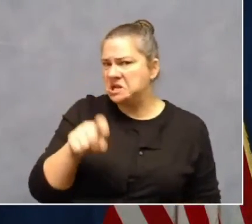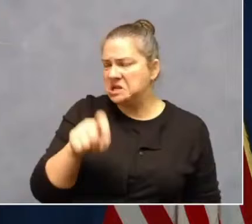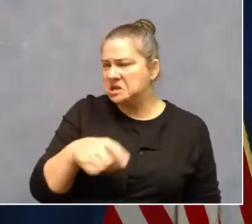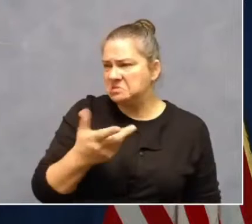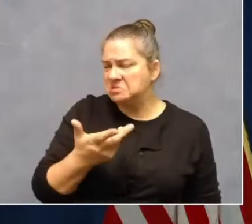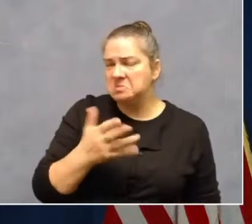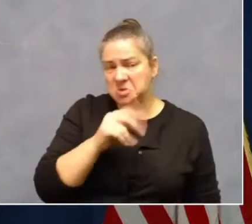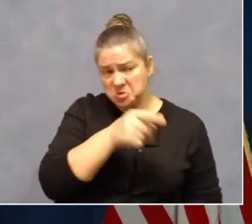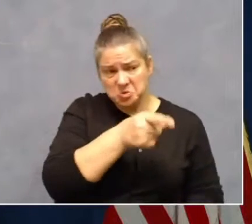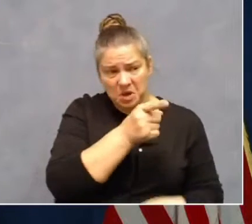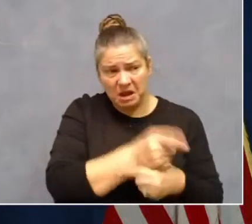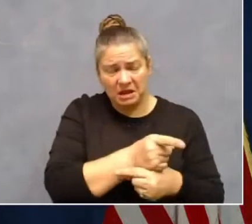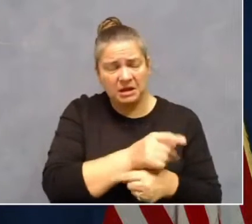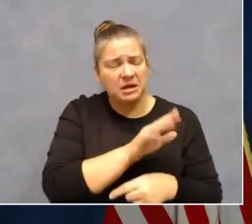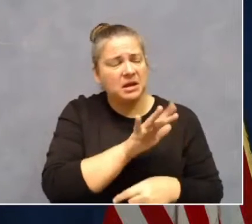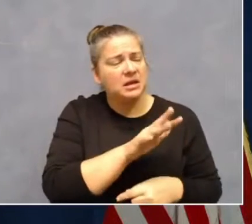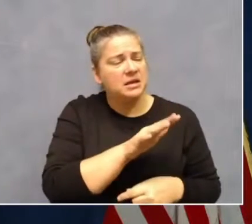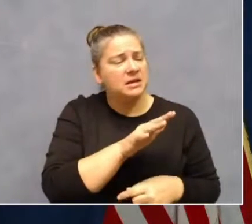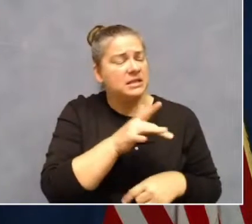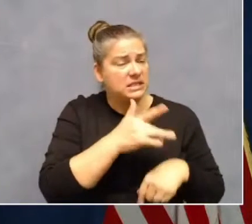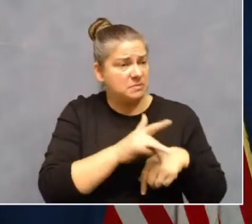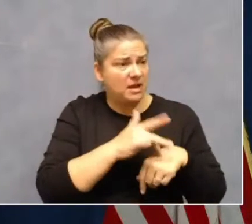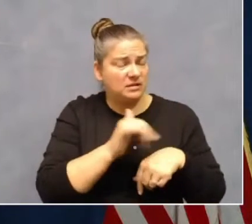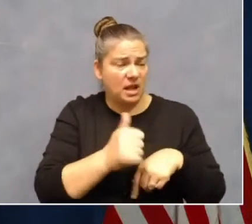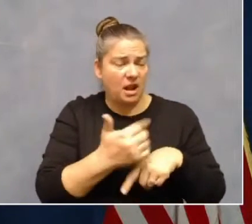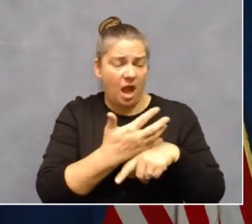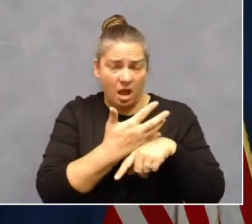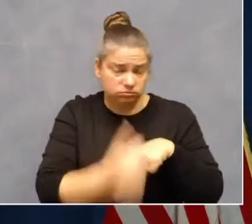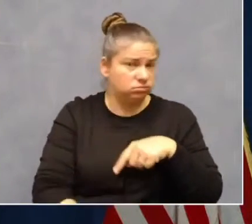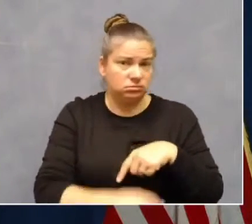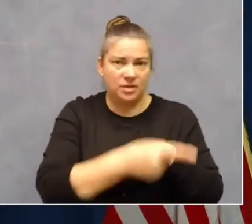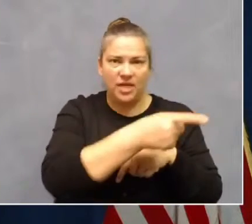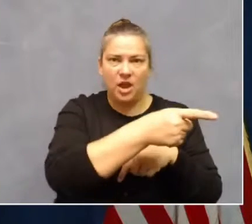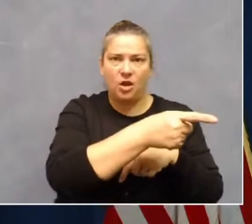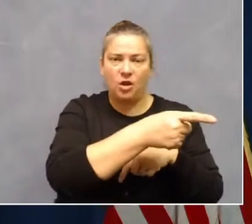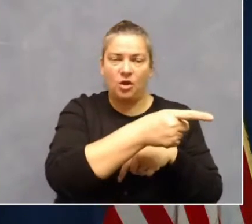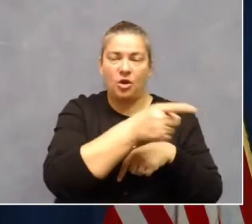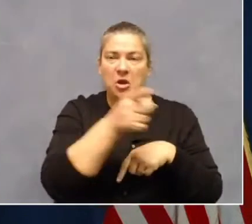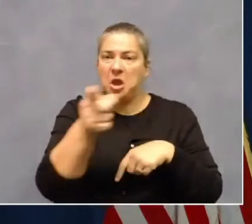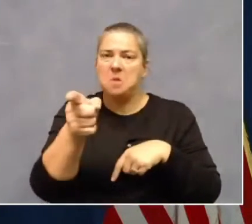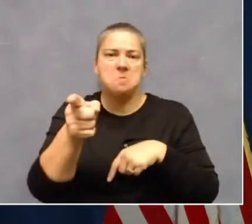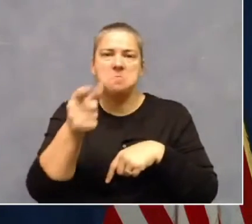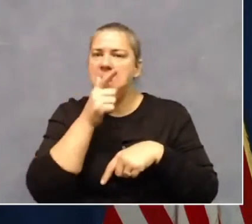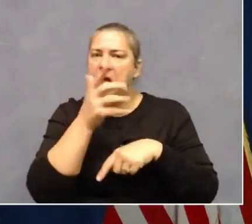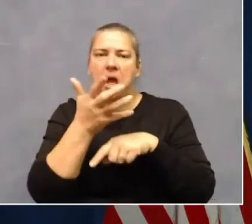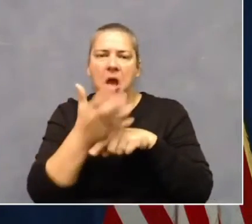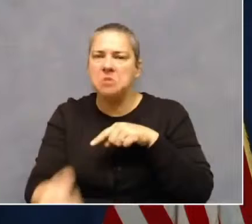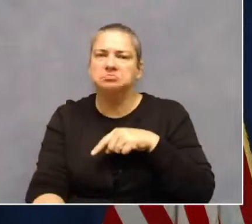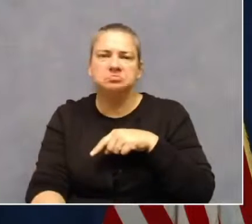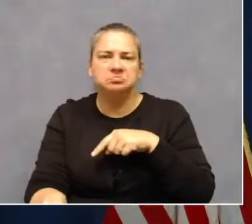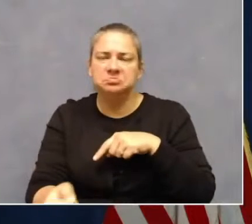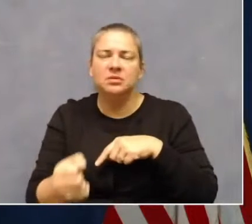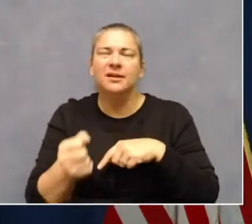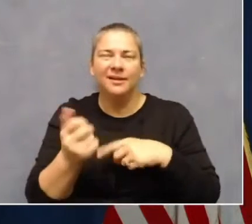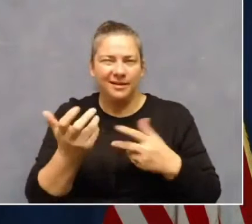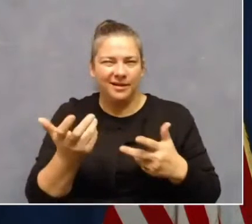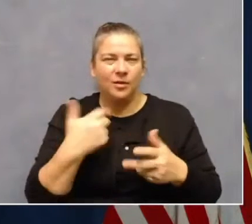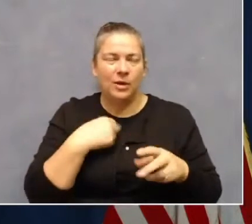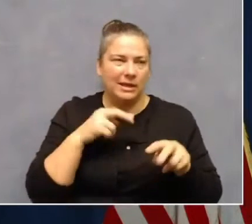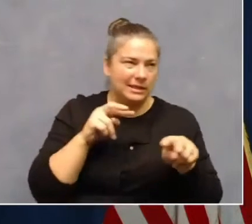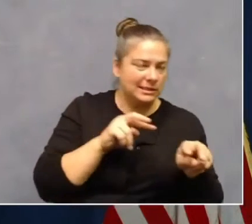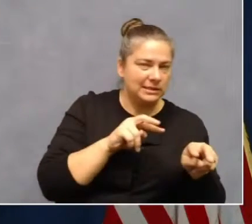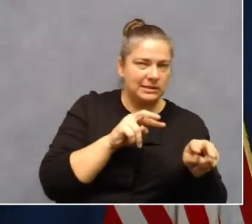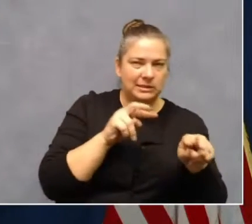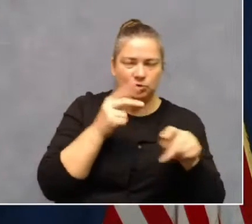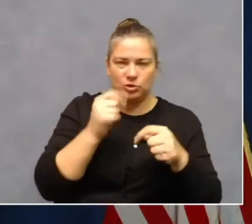is space can run out in certain areas faster than others. So if, for instance, we saw a significant